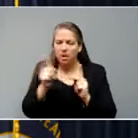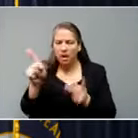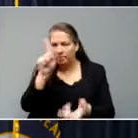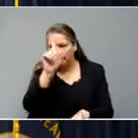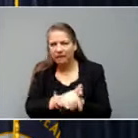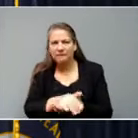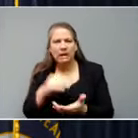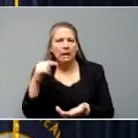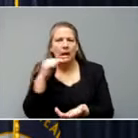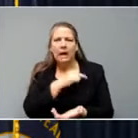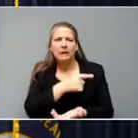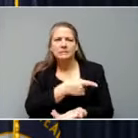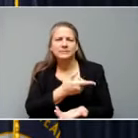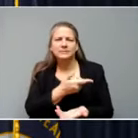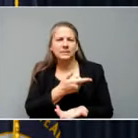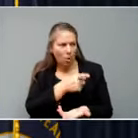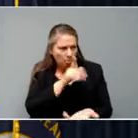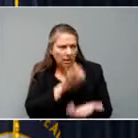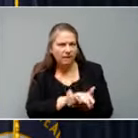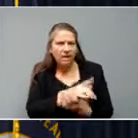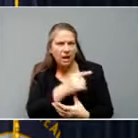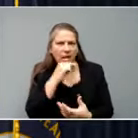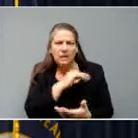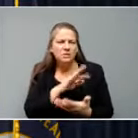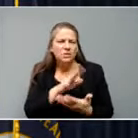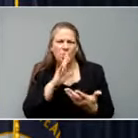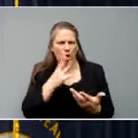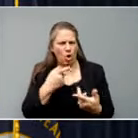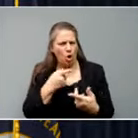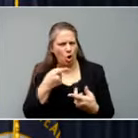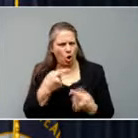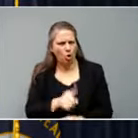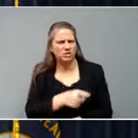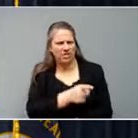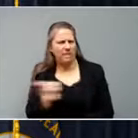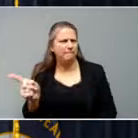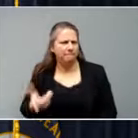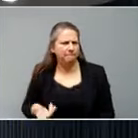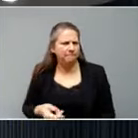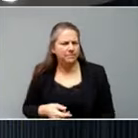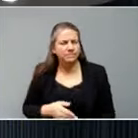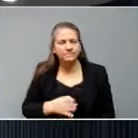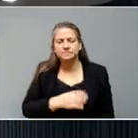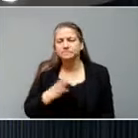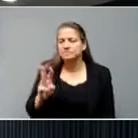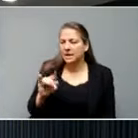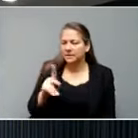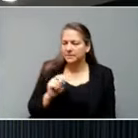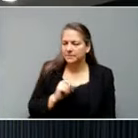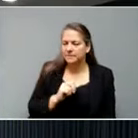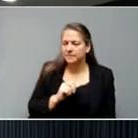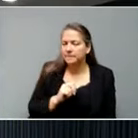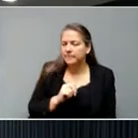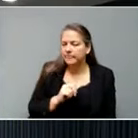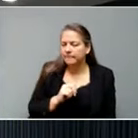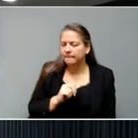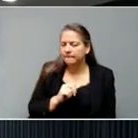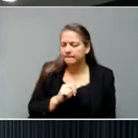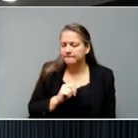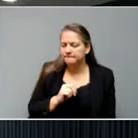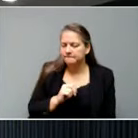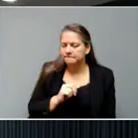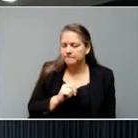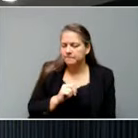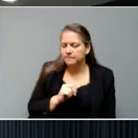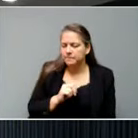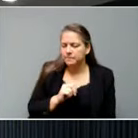that people have told them, and it hurts. It hurts those people. Mike Valente. Should Kentuckians expect this virus to become